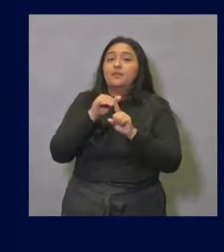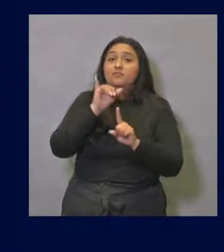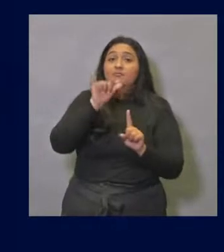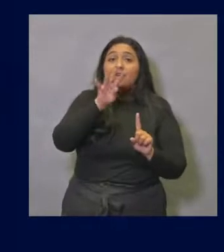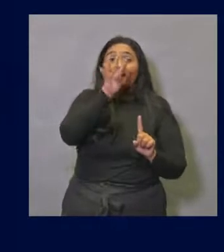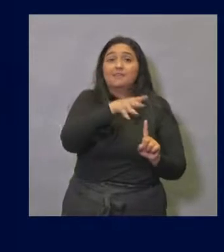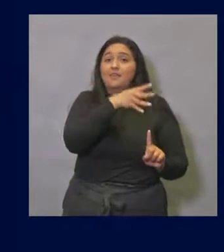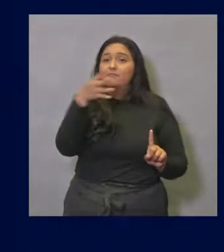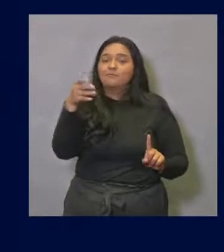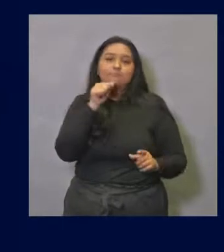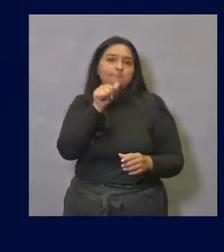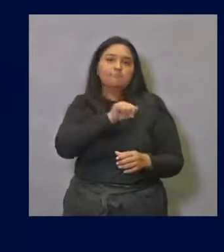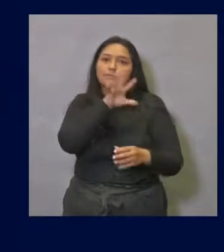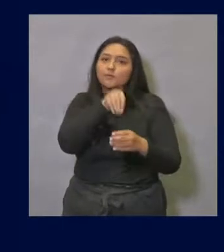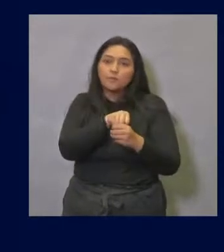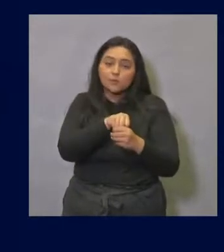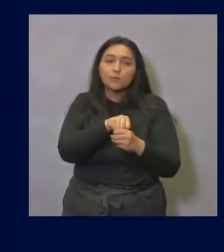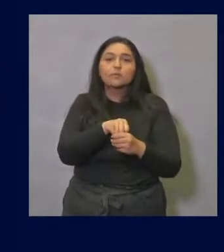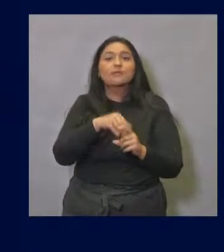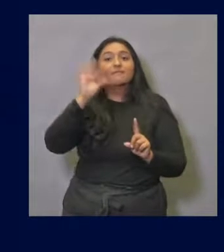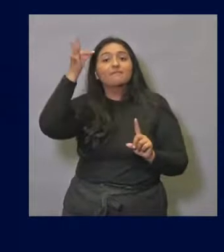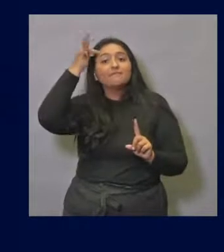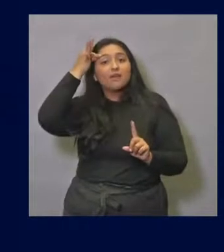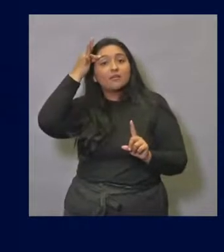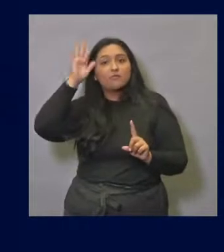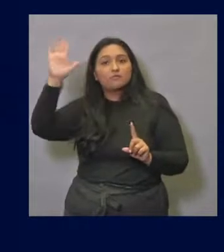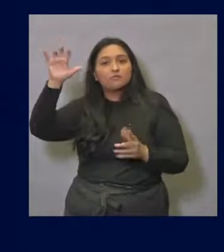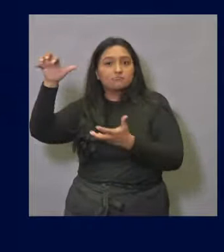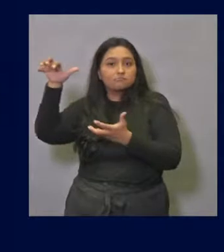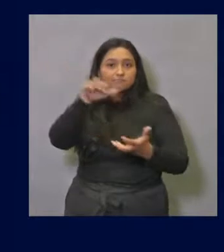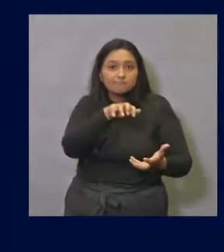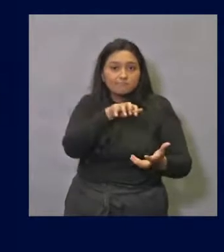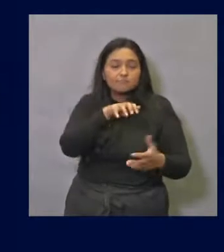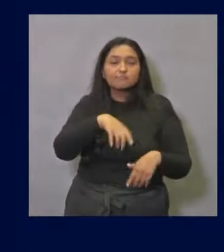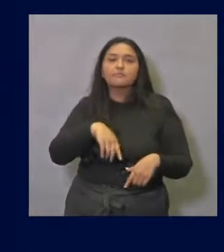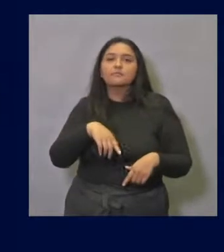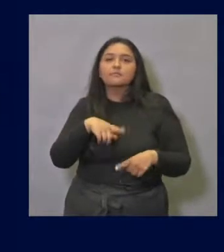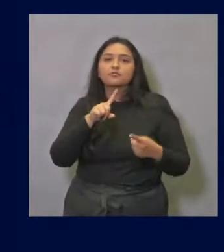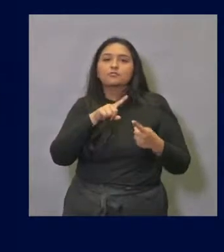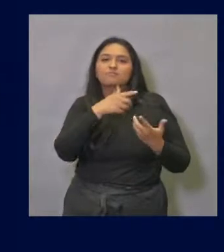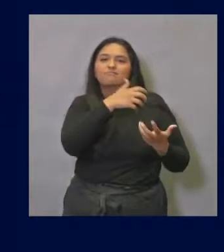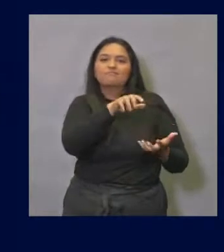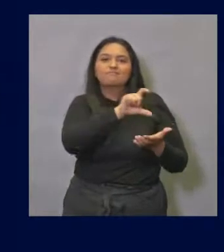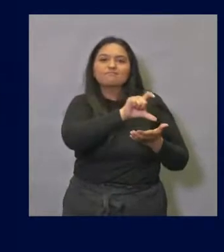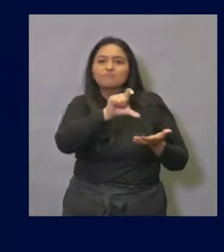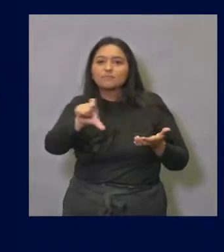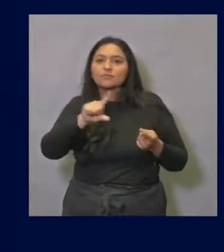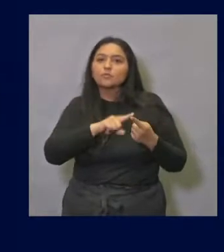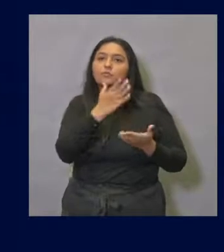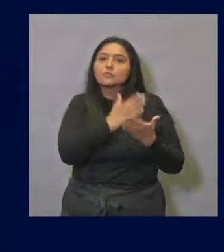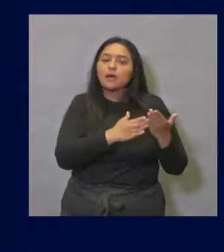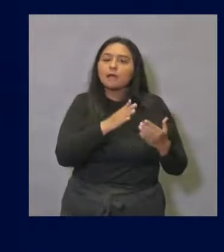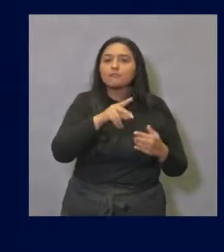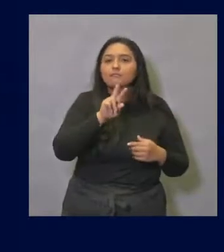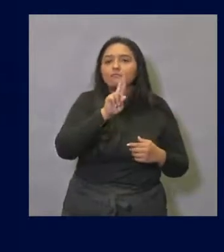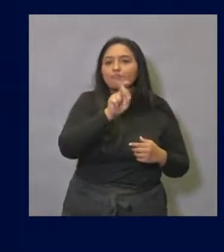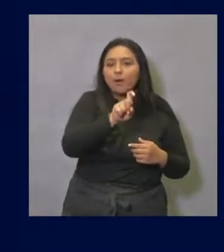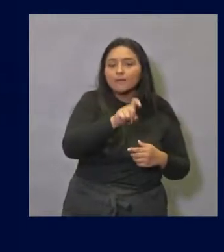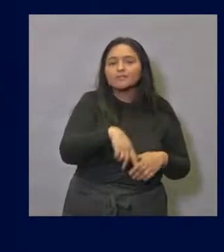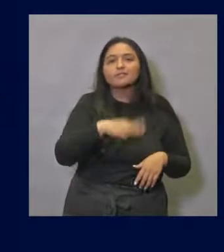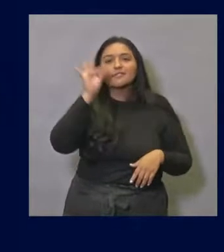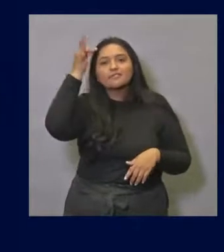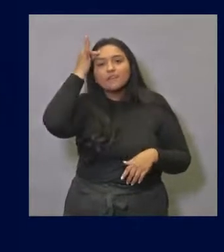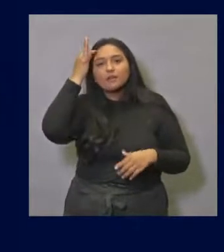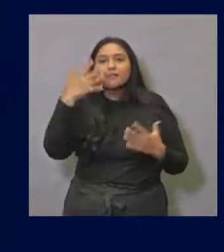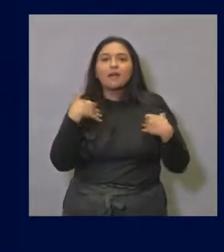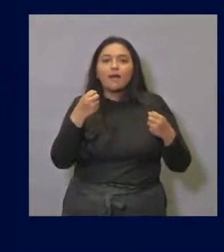include doses allocated directly from the federal government to some county pharmacies, federally qualified health centers, and